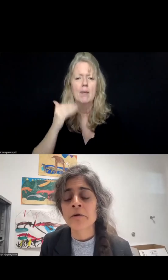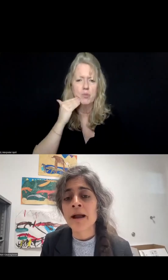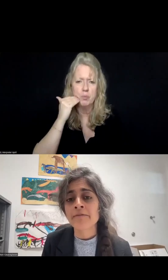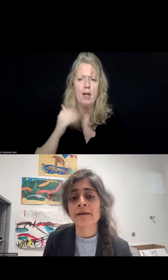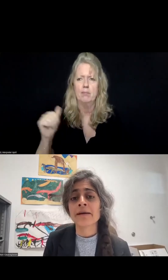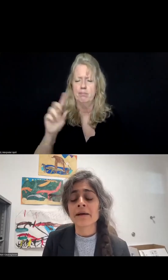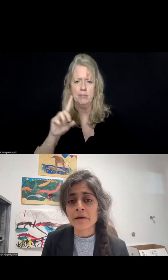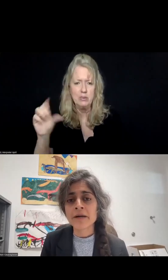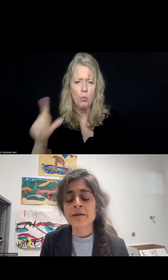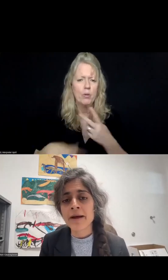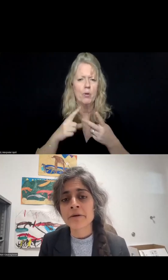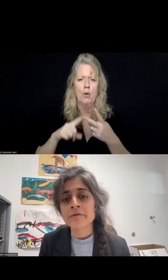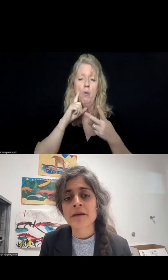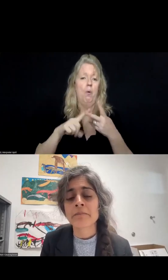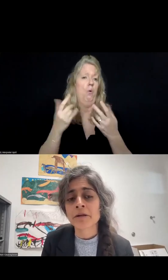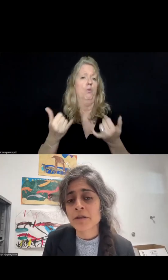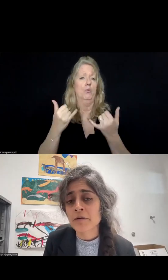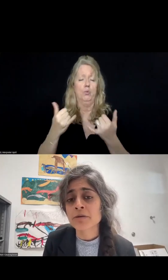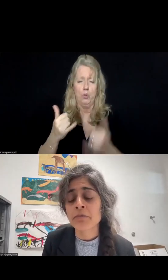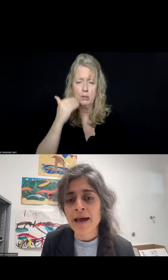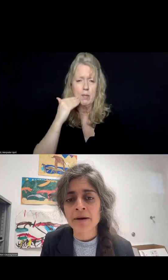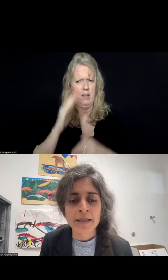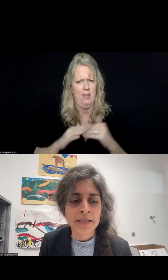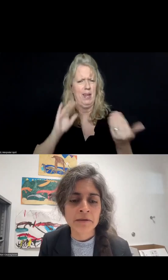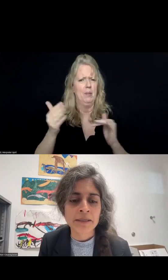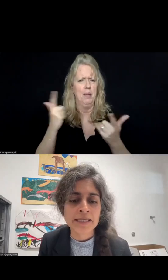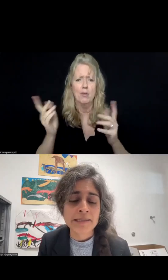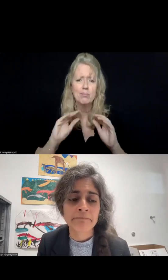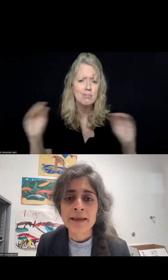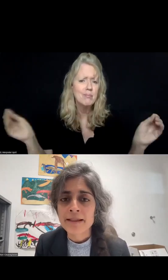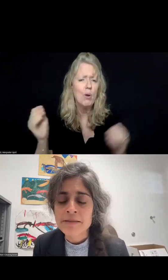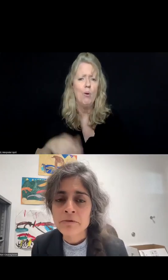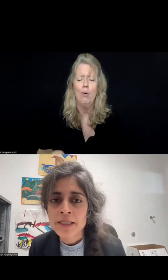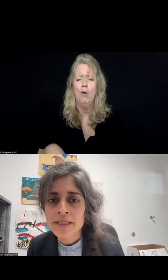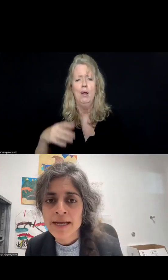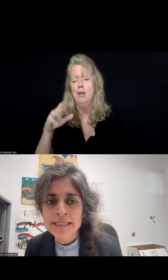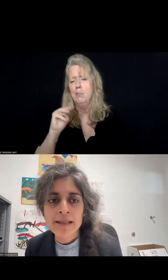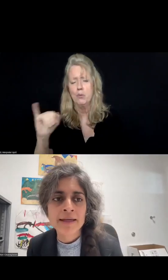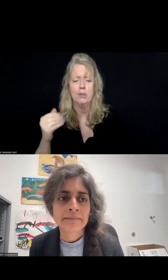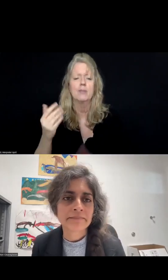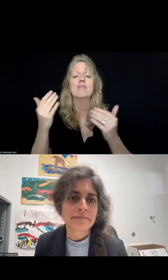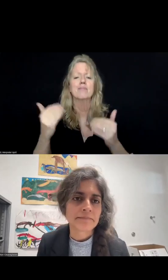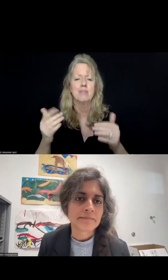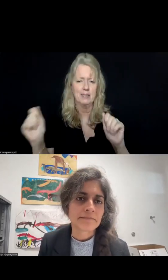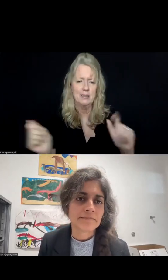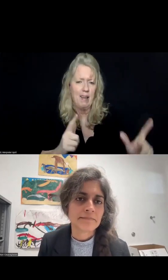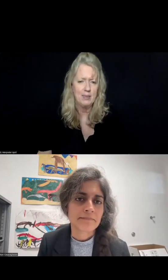disorder or having current tobacco use compared to those without any mental illness. Let's move on to the next slide.